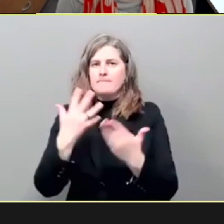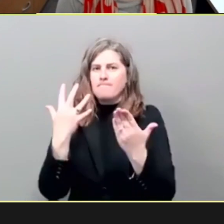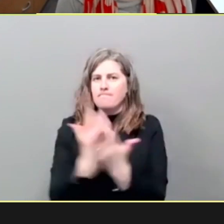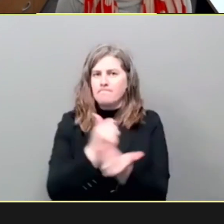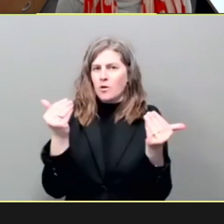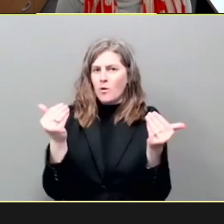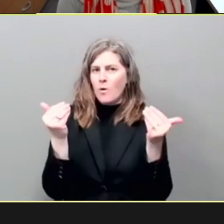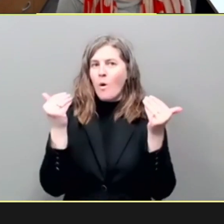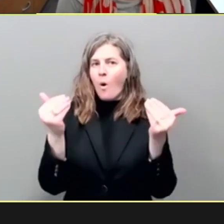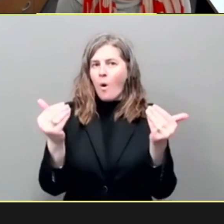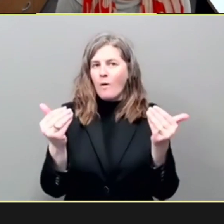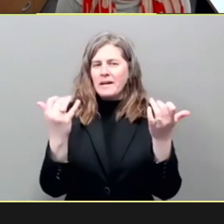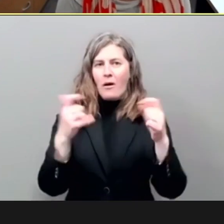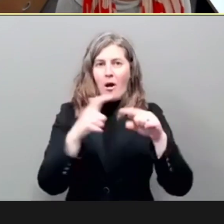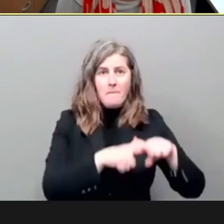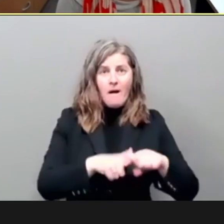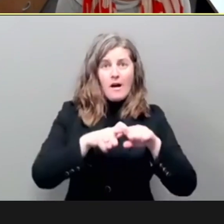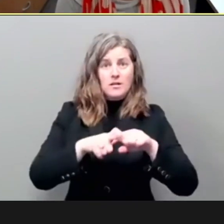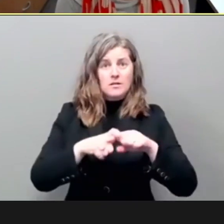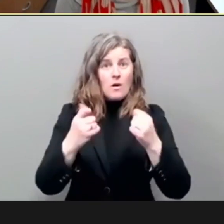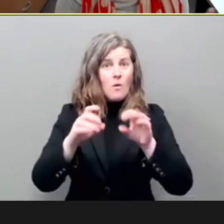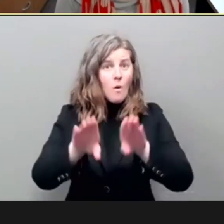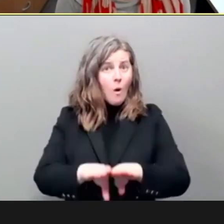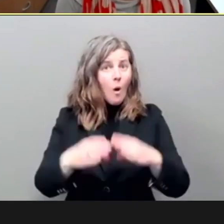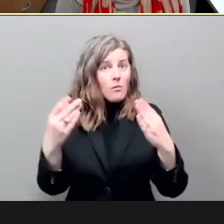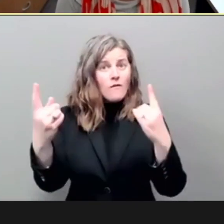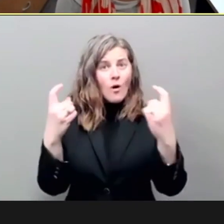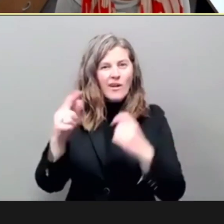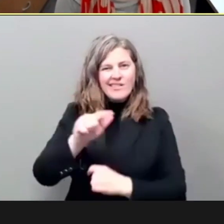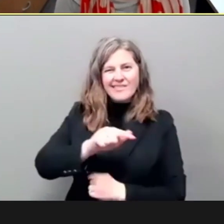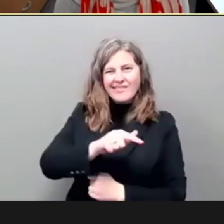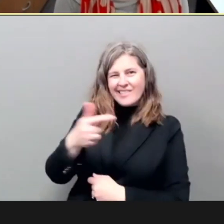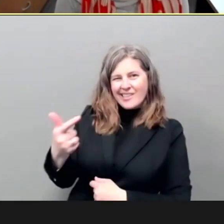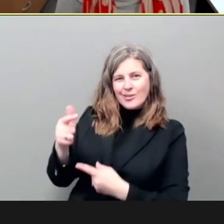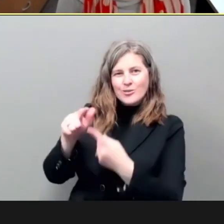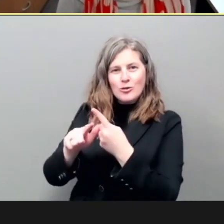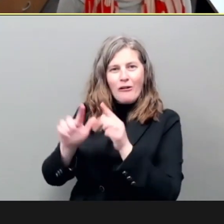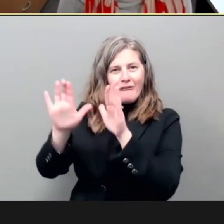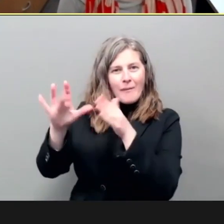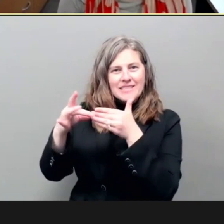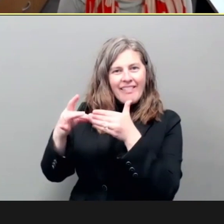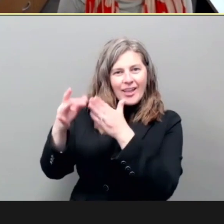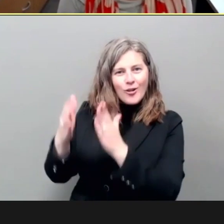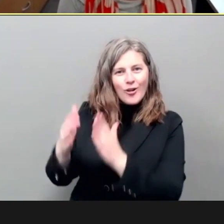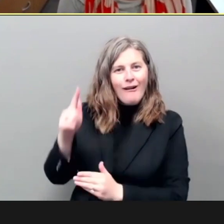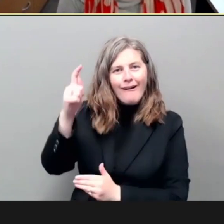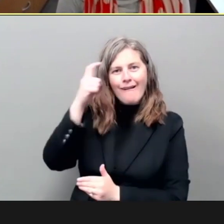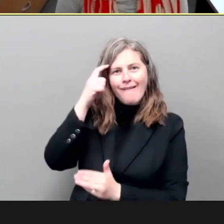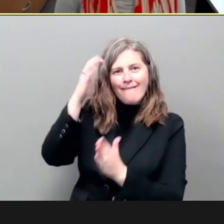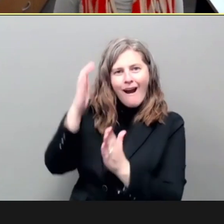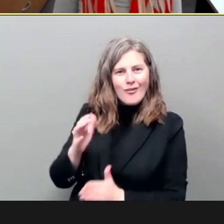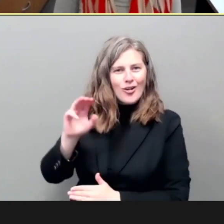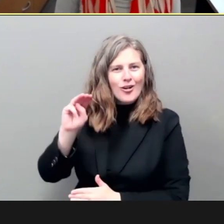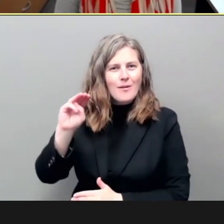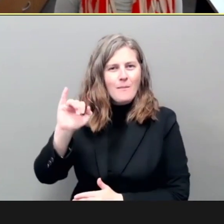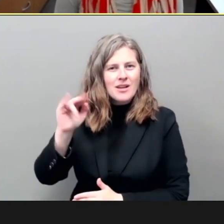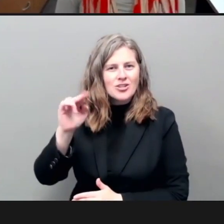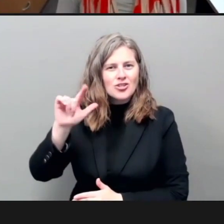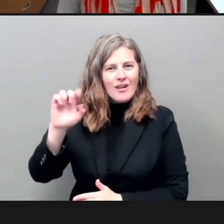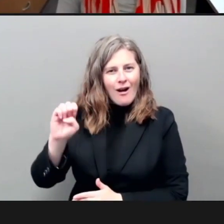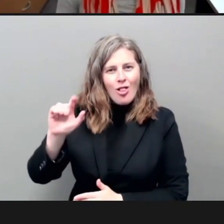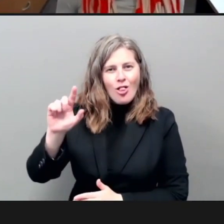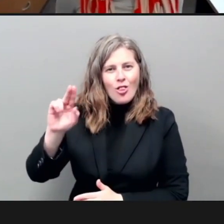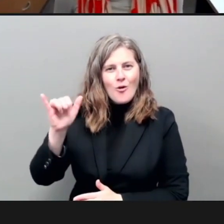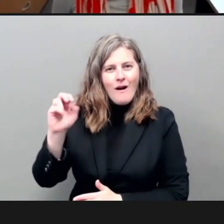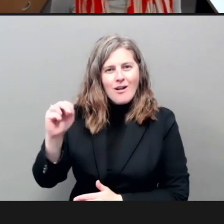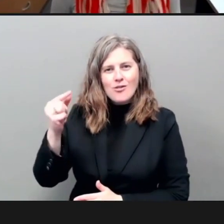And now I'll pause there and we'll open it up for questions. I'm going to turn it back to our fabulous leader, Governor Michelle Lujan Grisham. Very